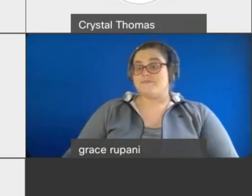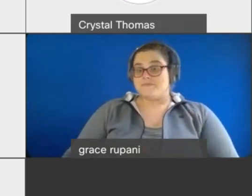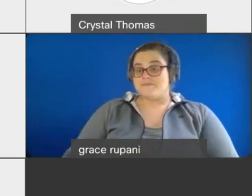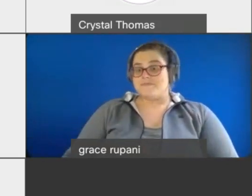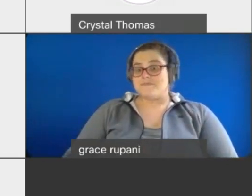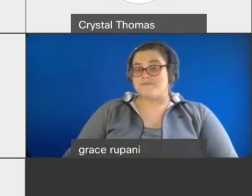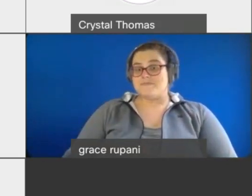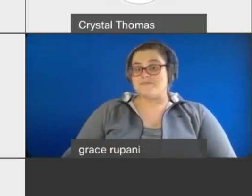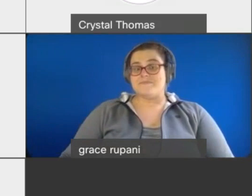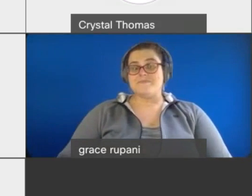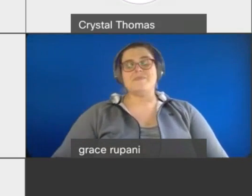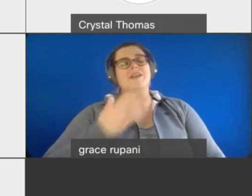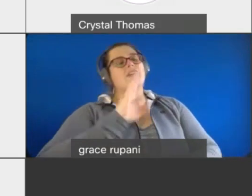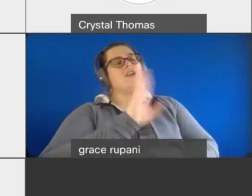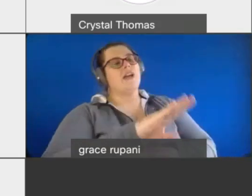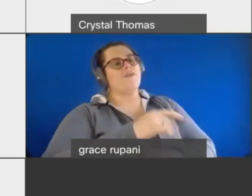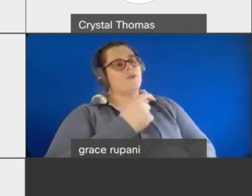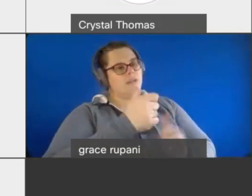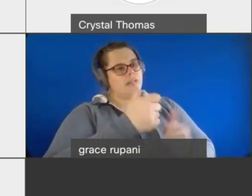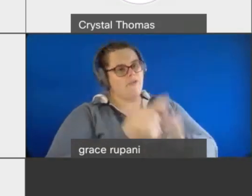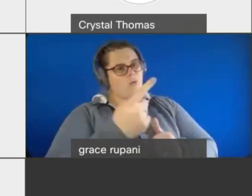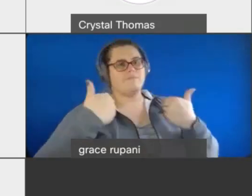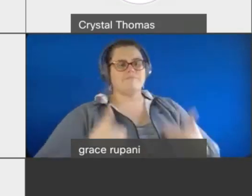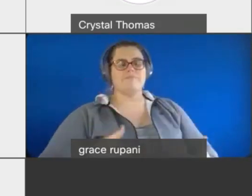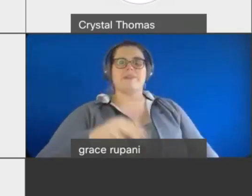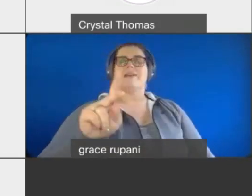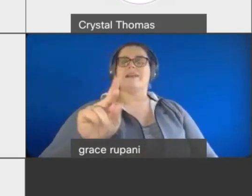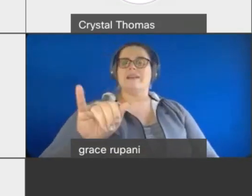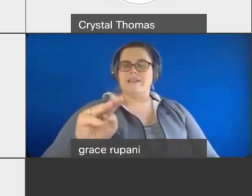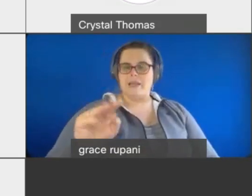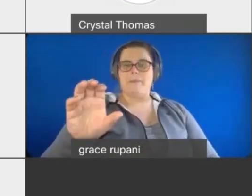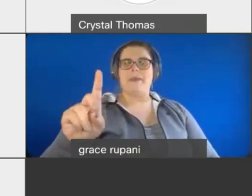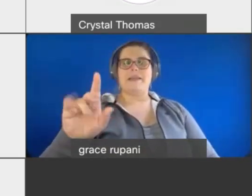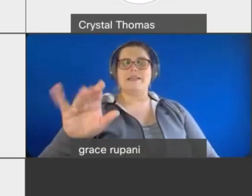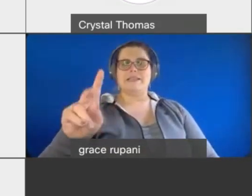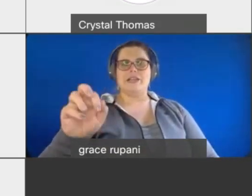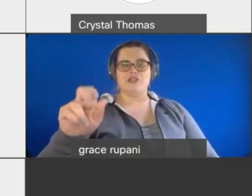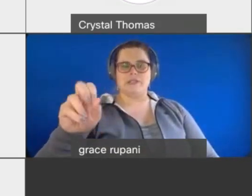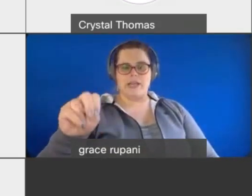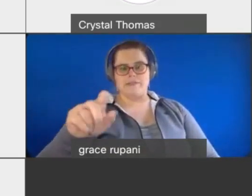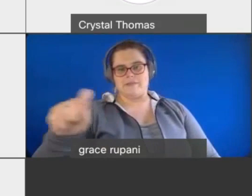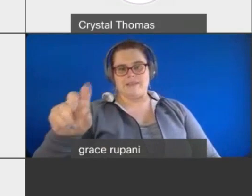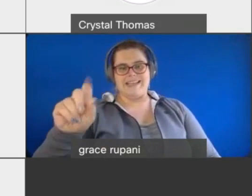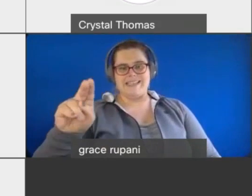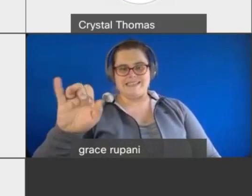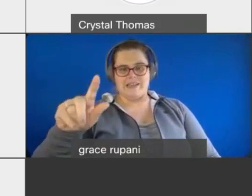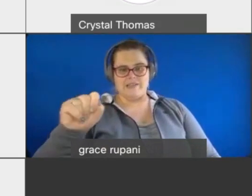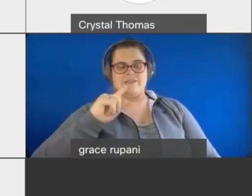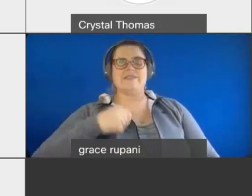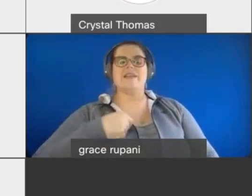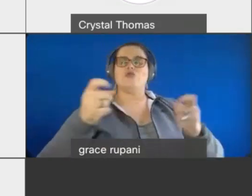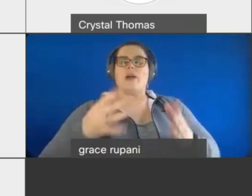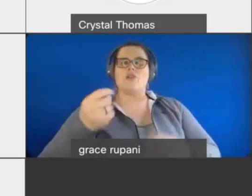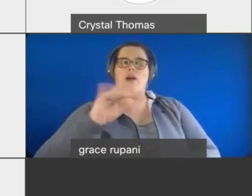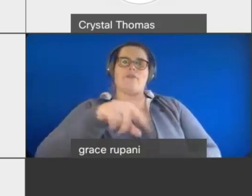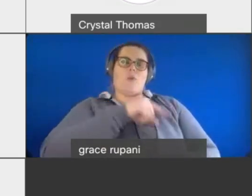Good afternoon, everyone. Kim Dickerson Daniels, Director of Quality Assurance and Compliance for Total Care Services. I am